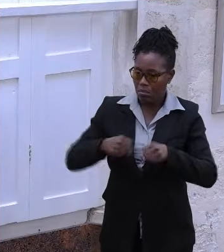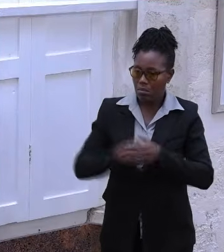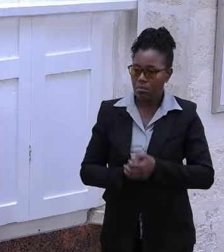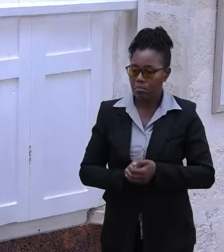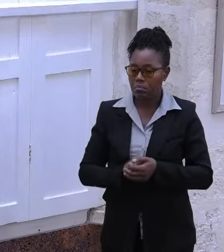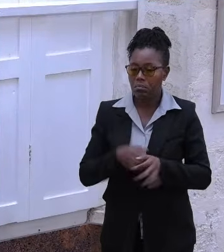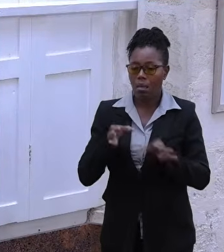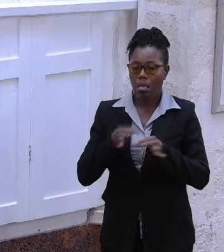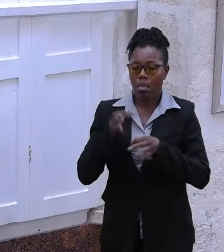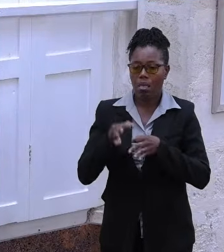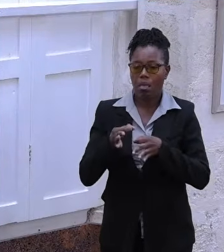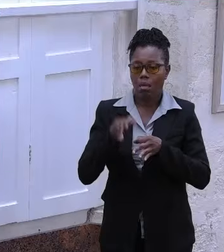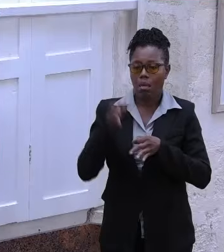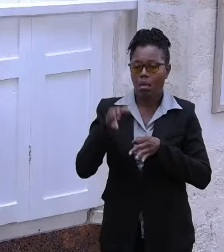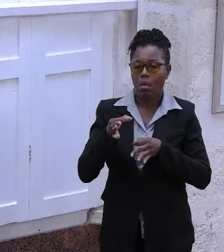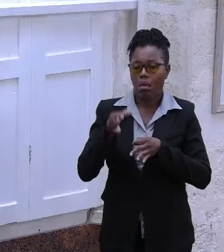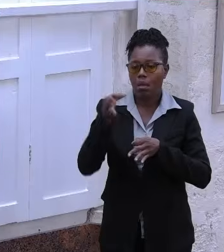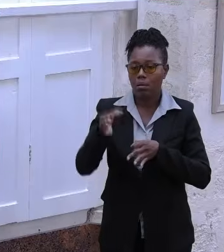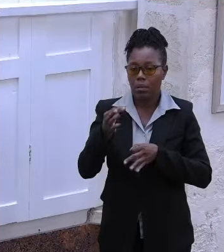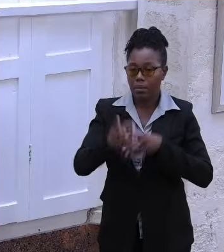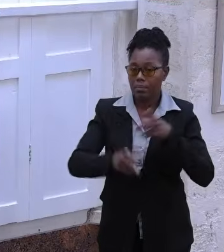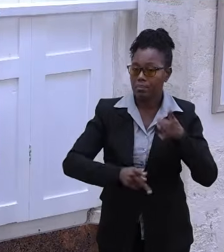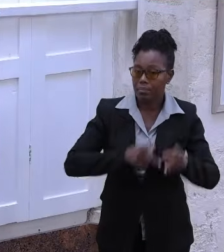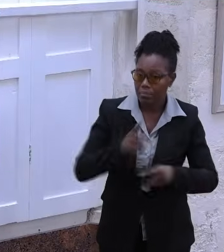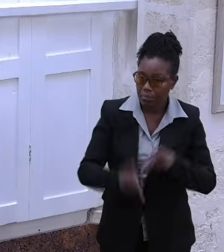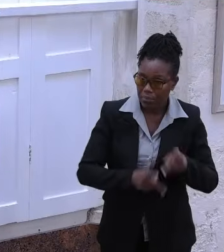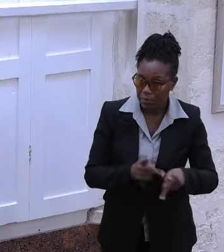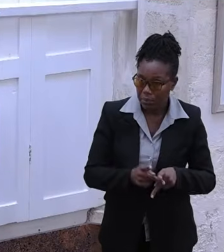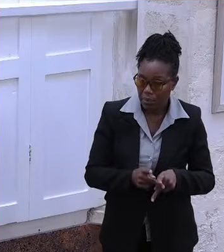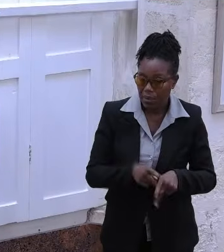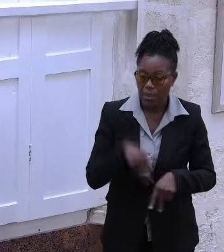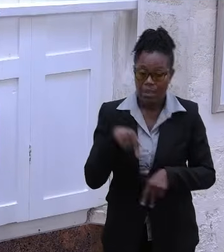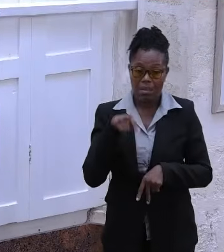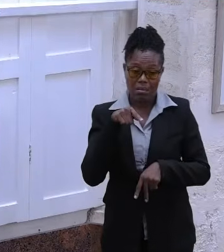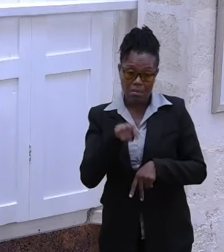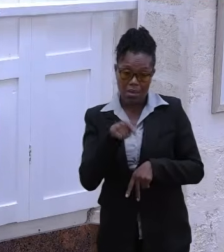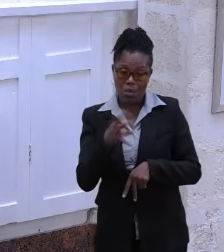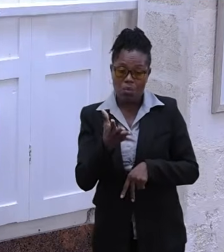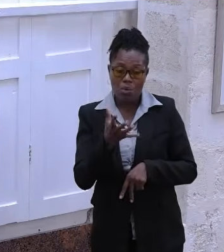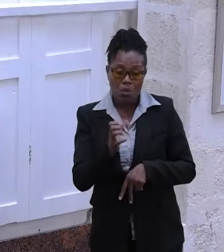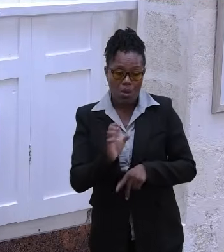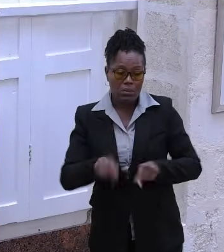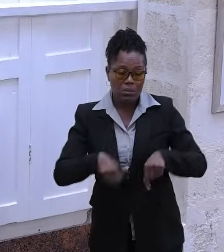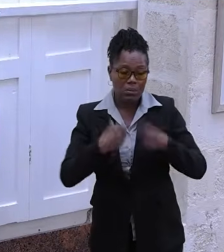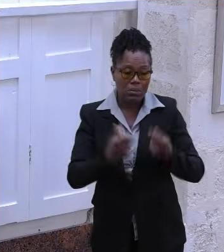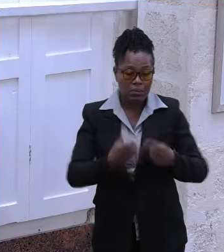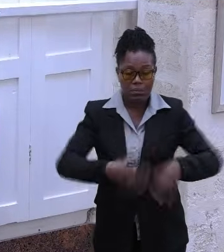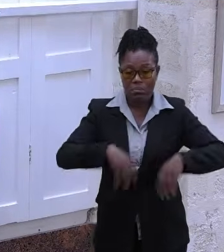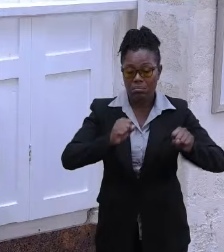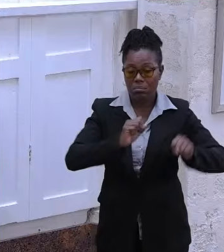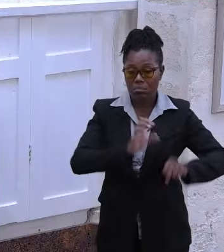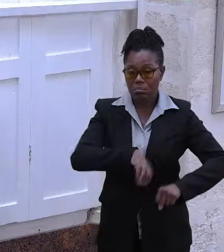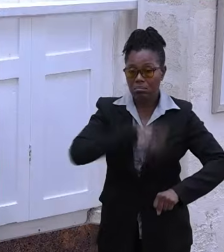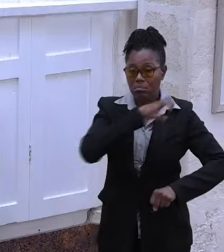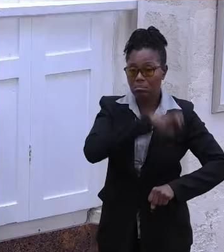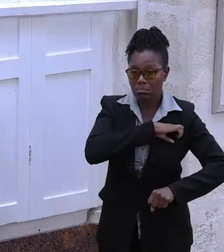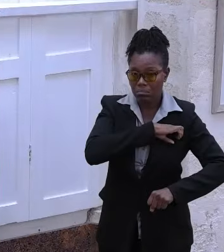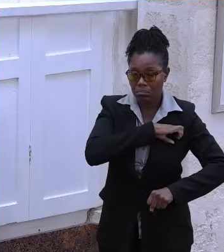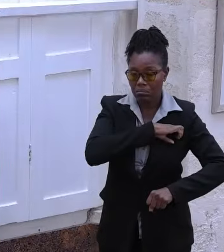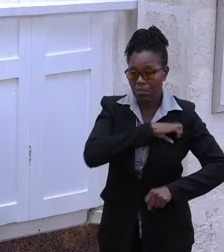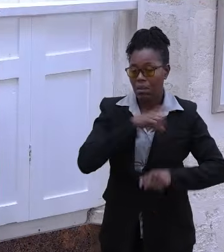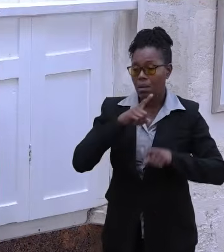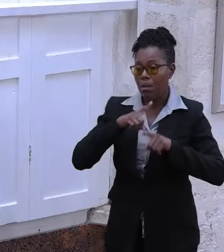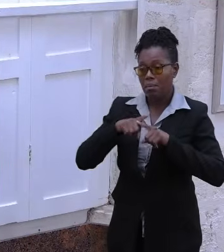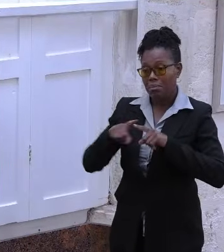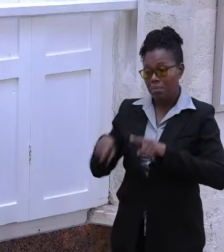delay people who we seek to give citizenship to, but we can't